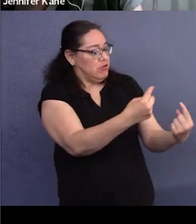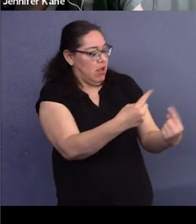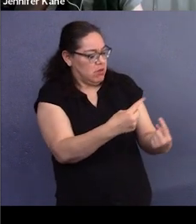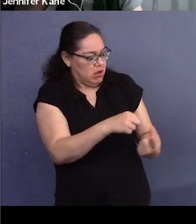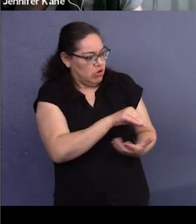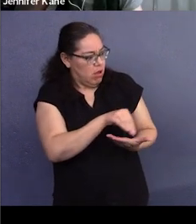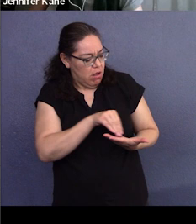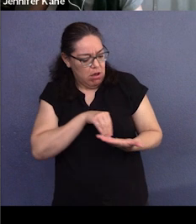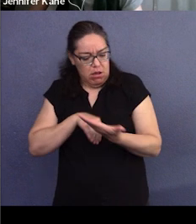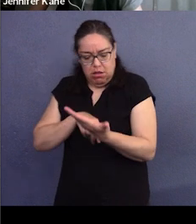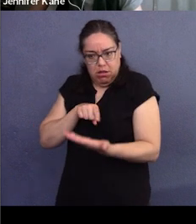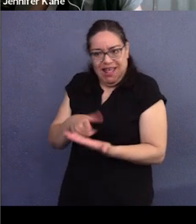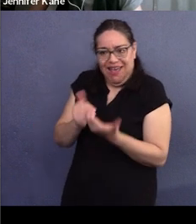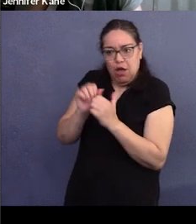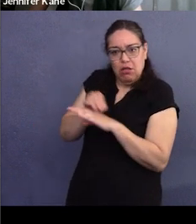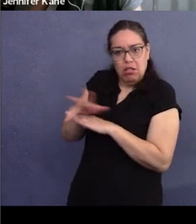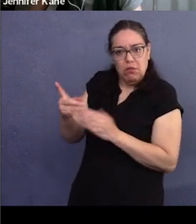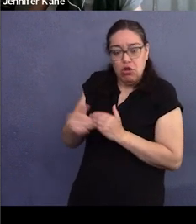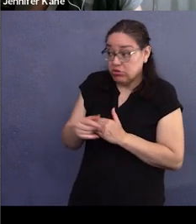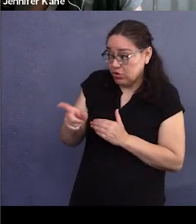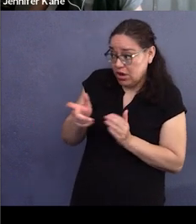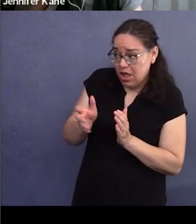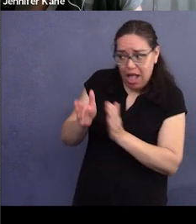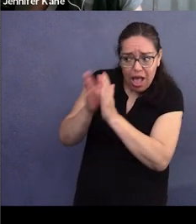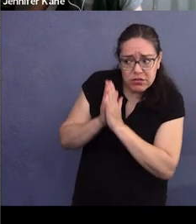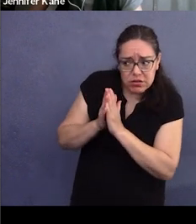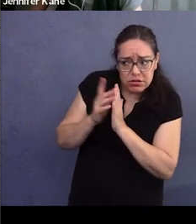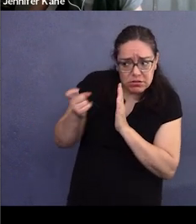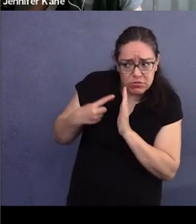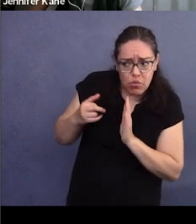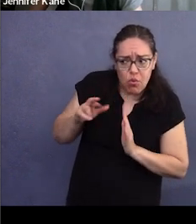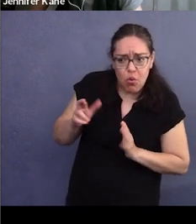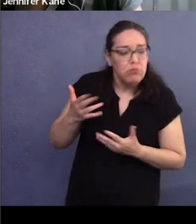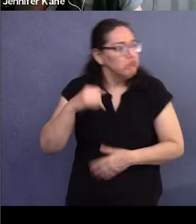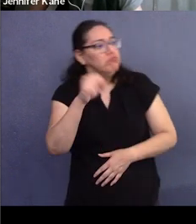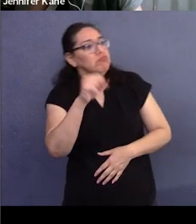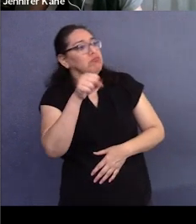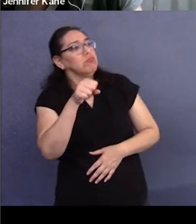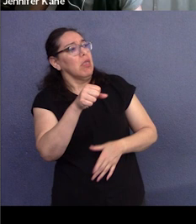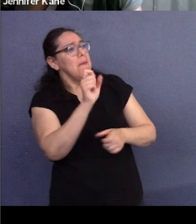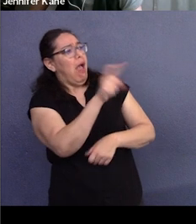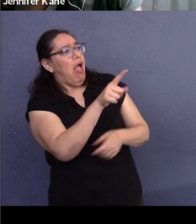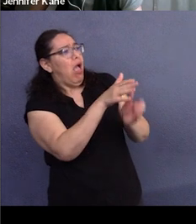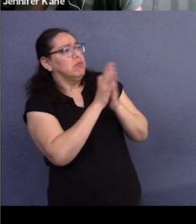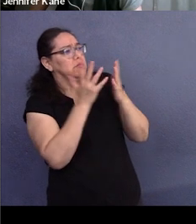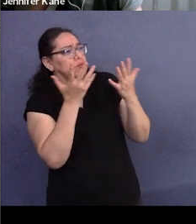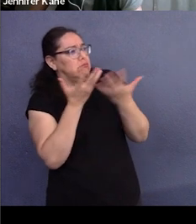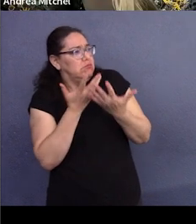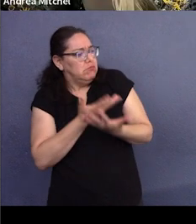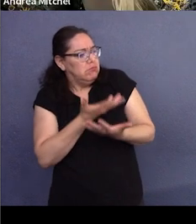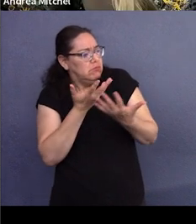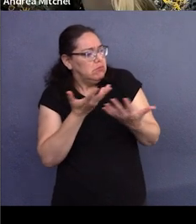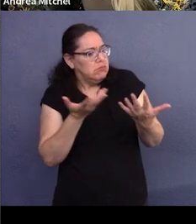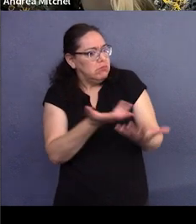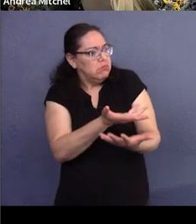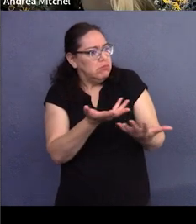Are you asking us or? Yeah, I'm asking that. I'm just in terms of the name you would give them is the